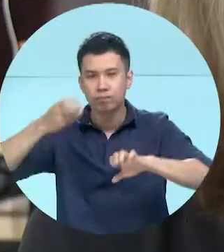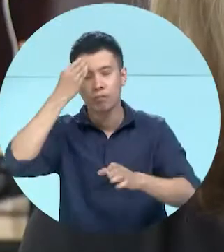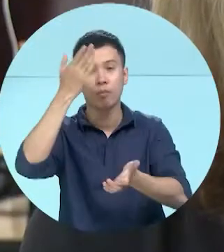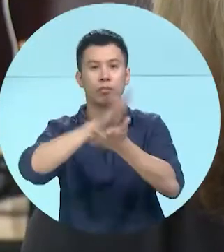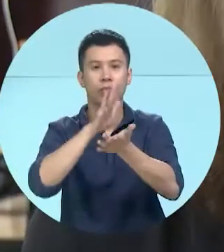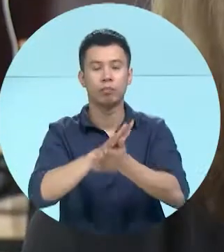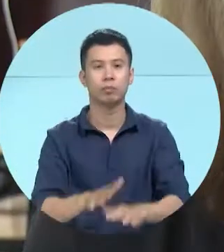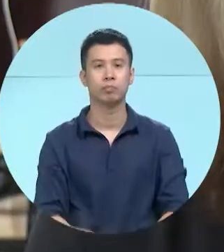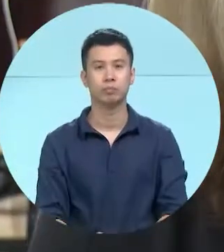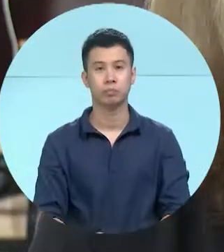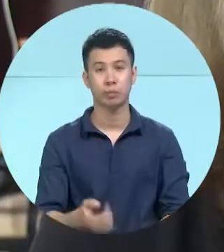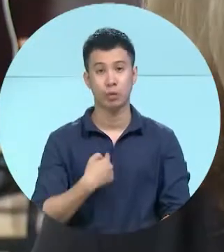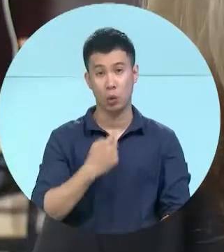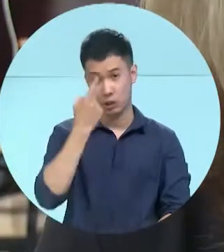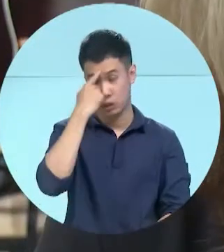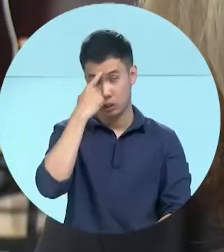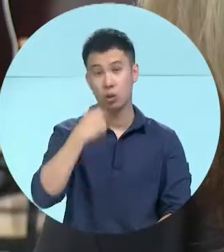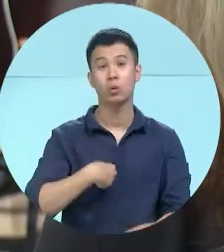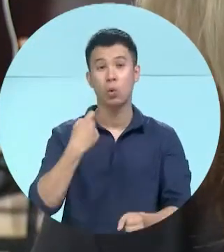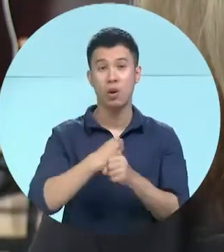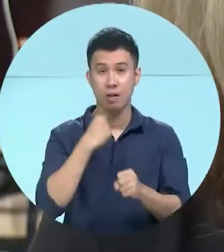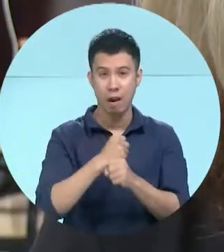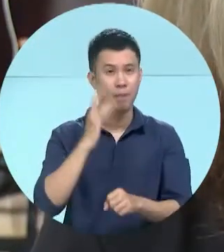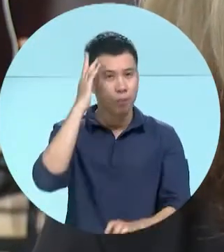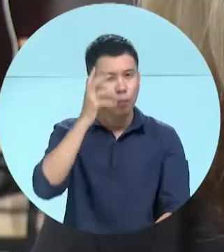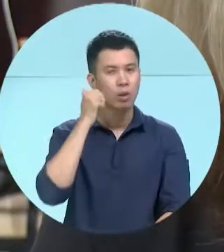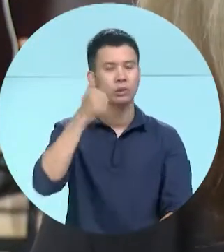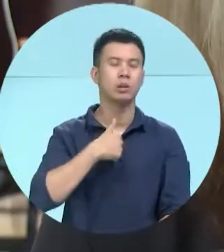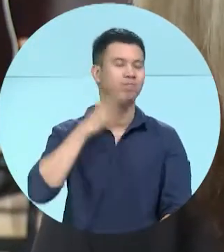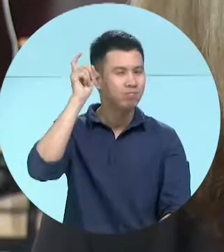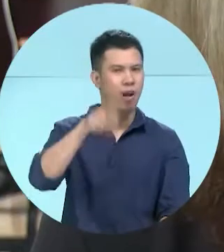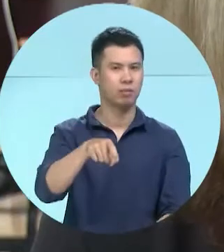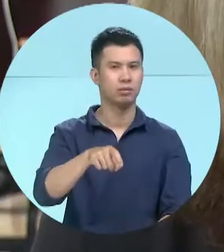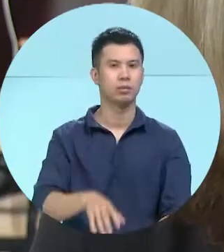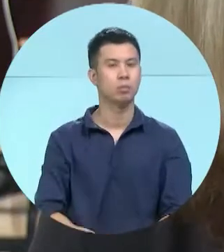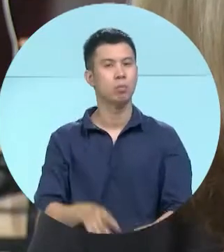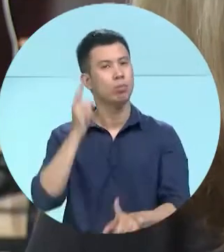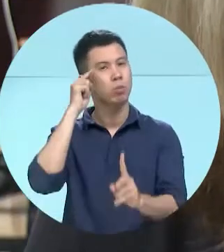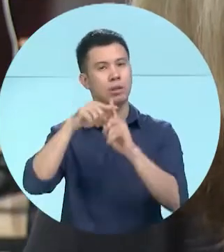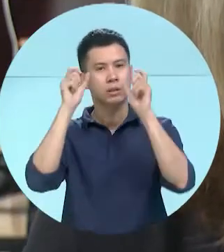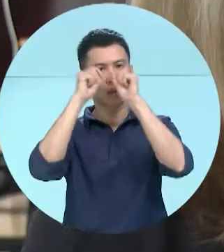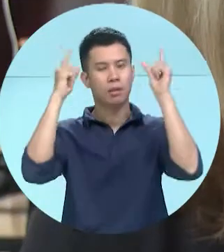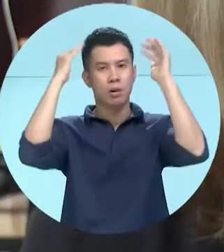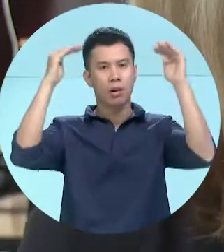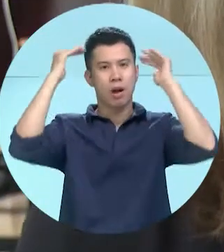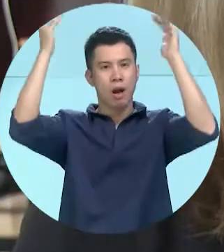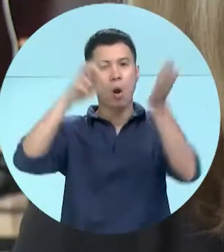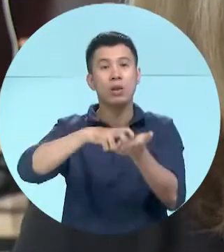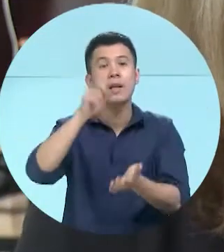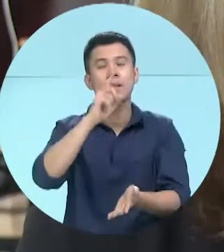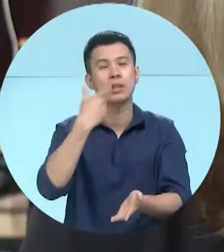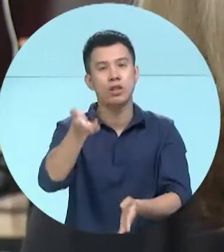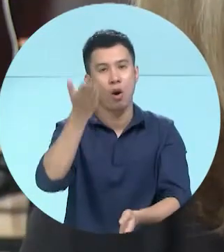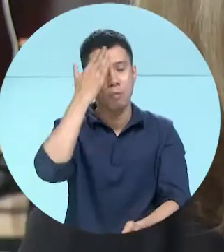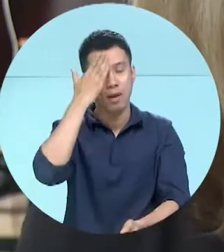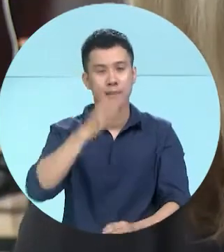work we're doing is really important, and it needs to be done to raise the visibility and to raise